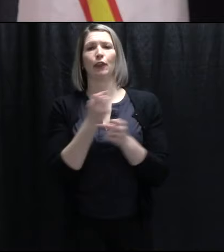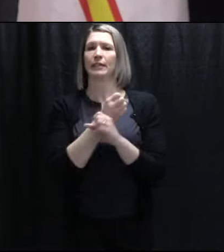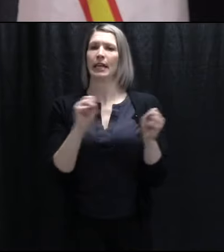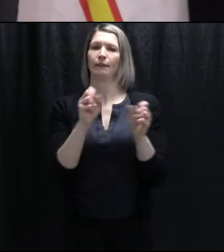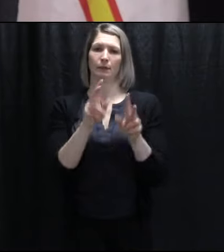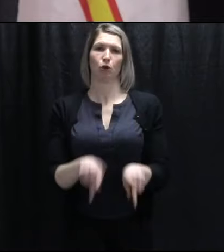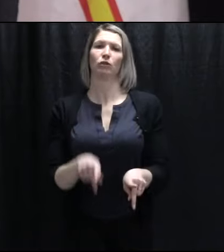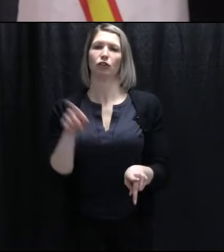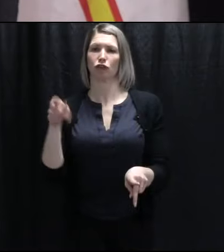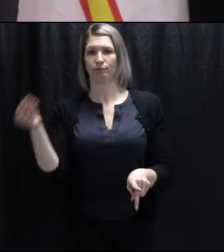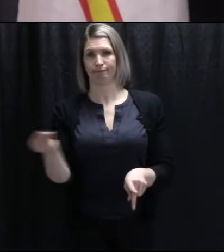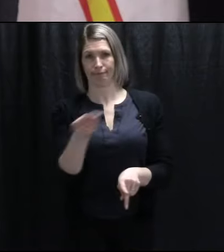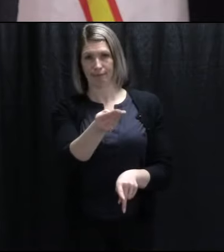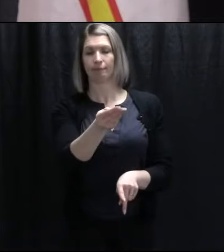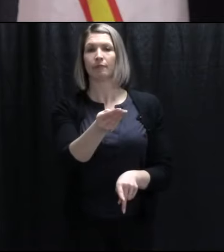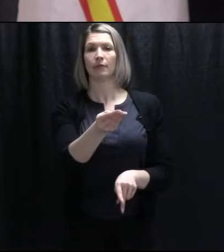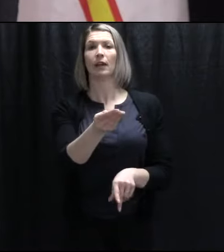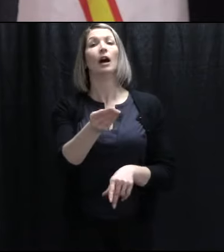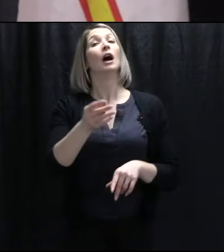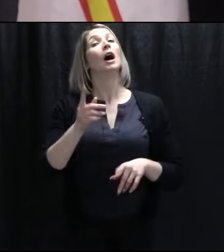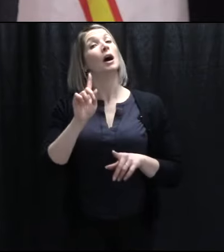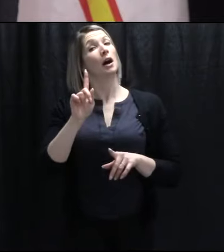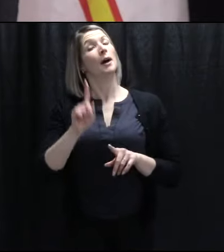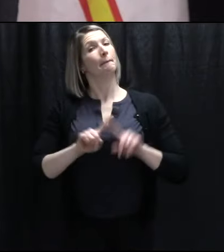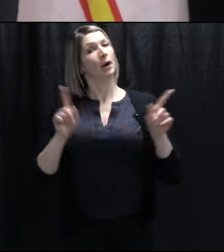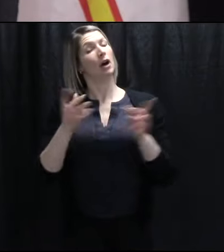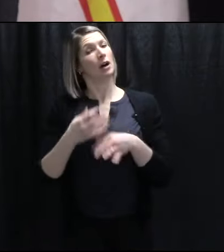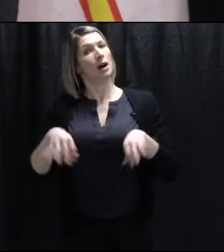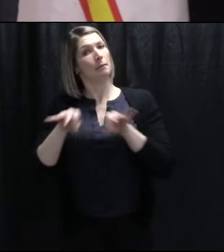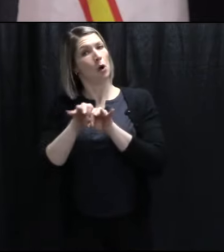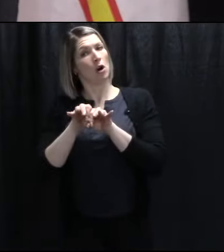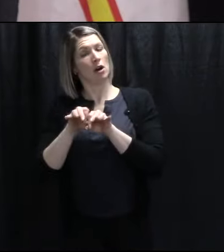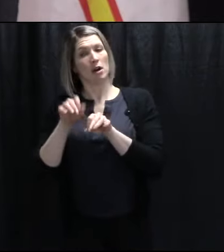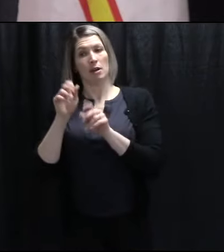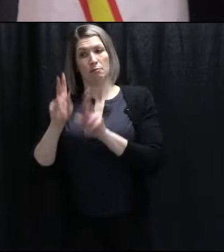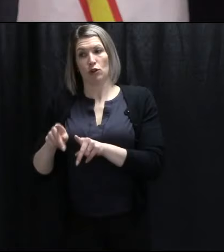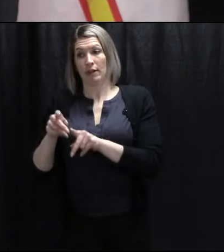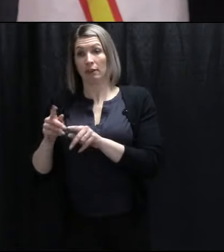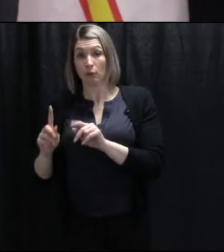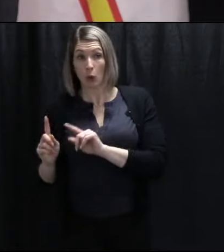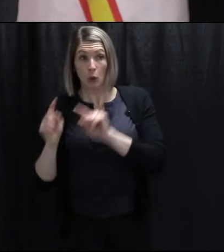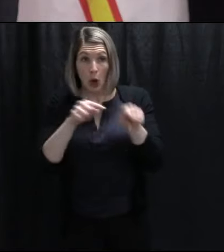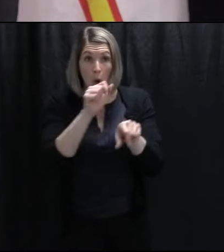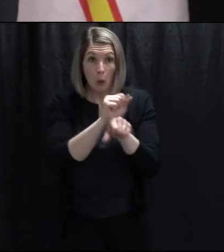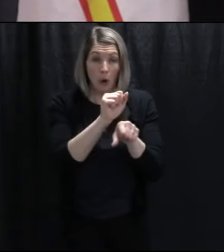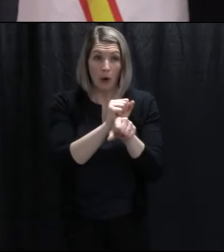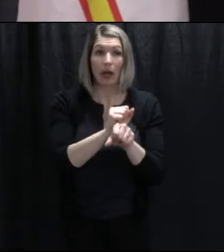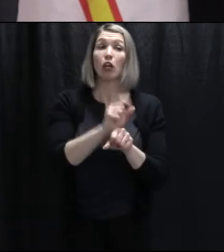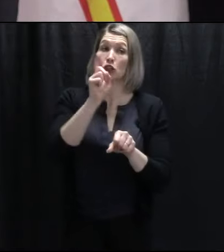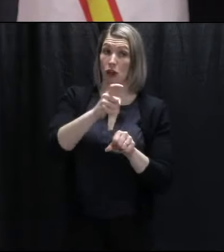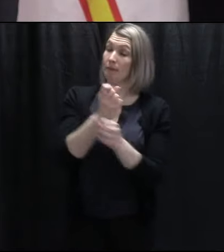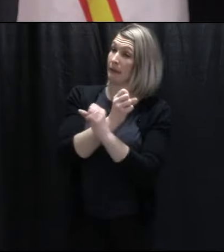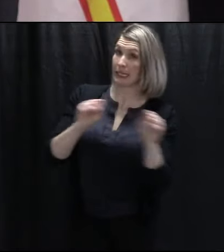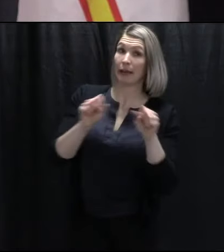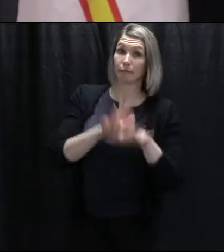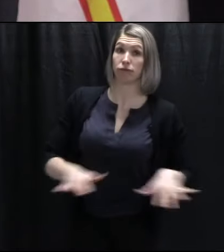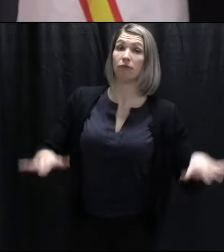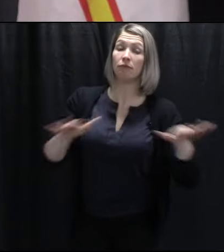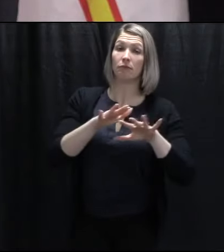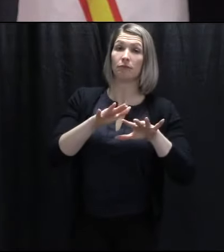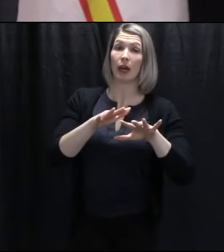important thing is that when employees go to work, it is a safe workplace, and we expect that employers are working with